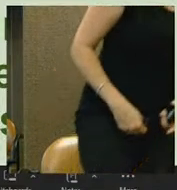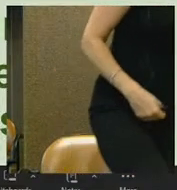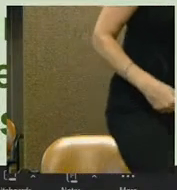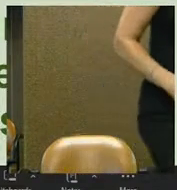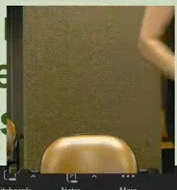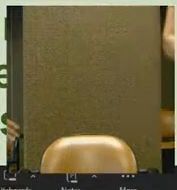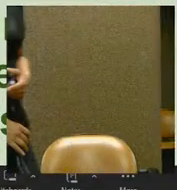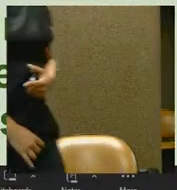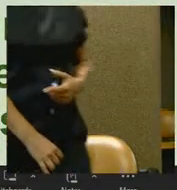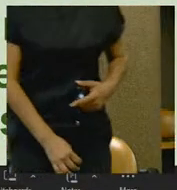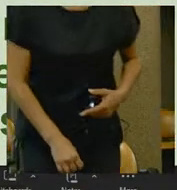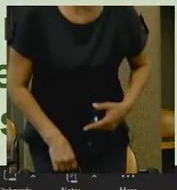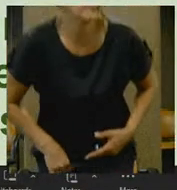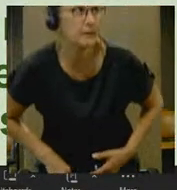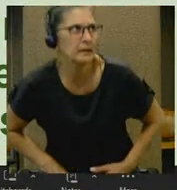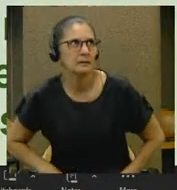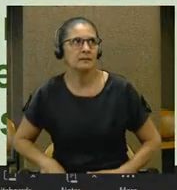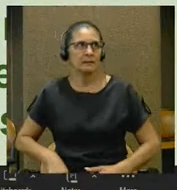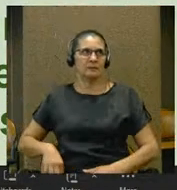Bueno.